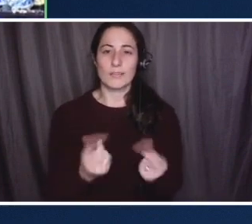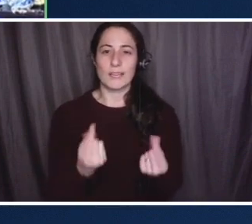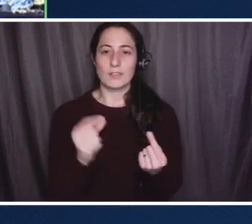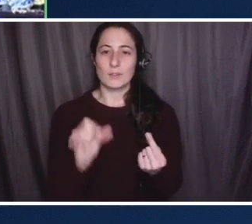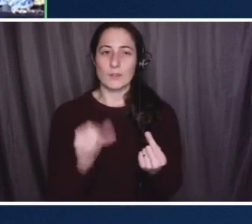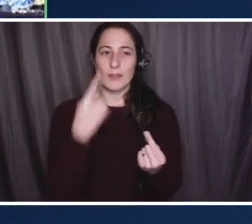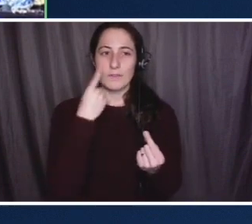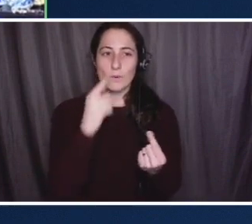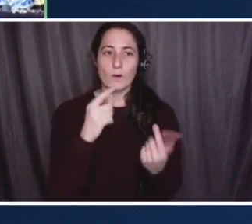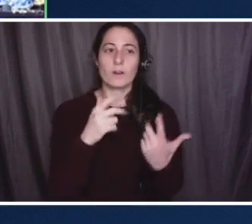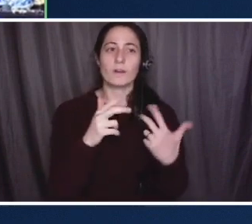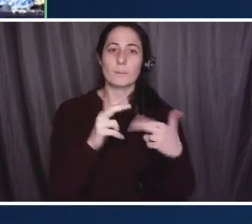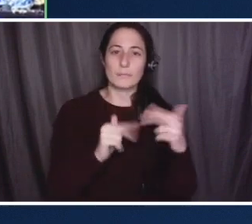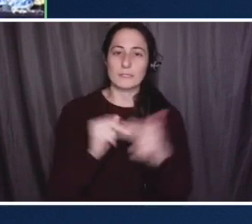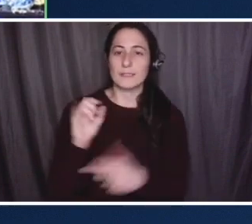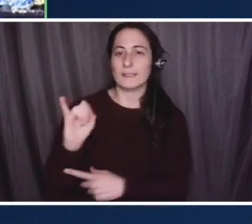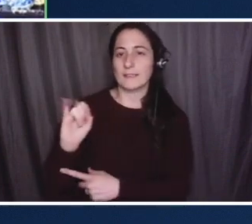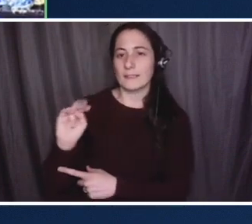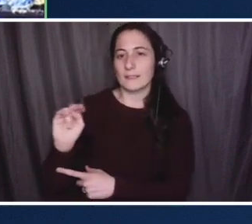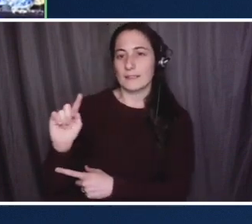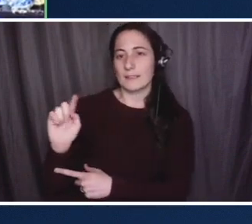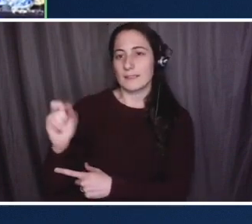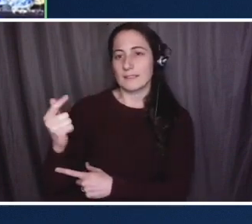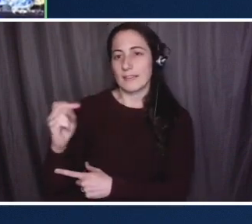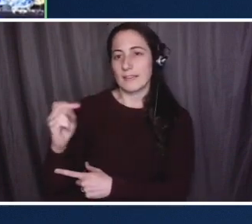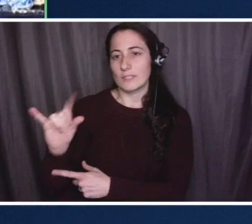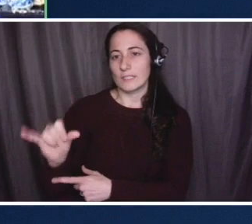integrity pacts, for fighting corruption in